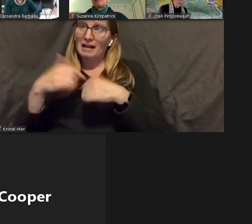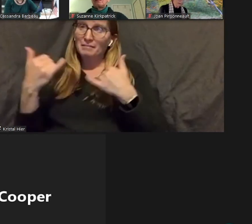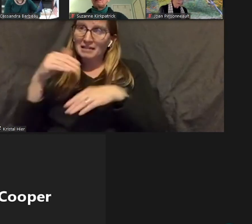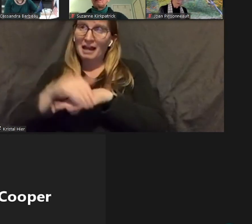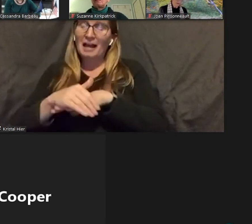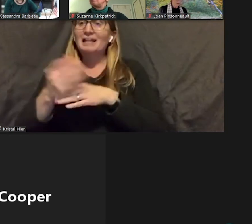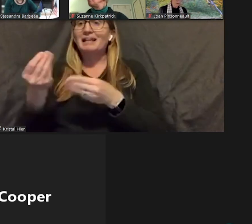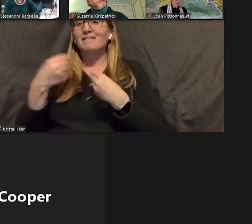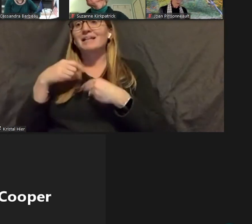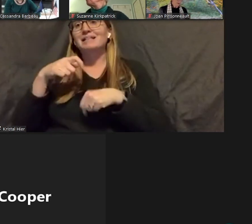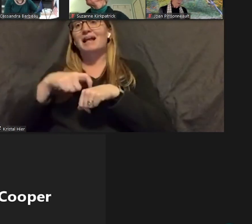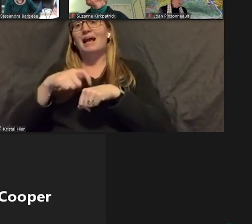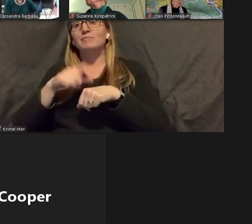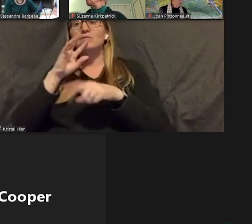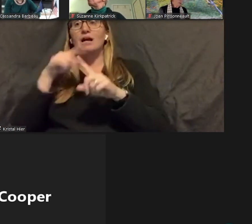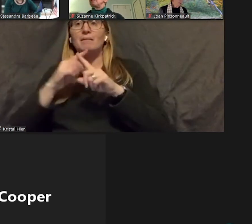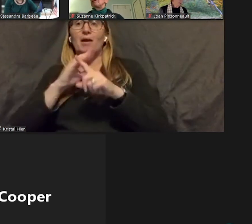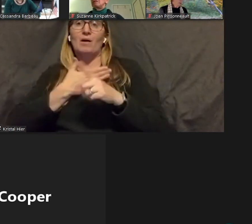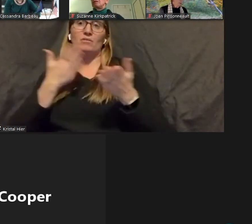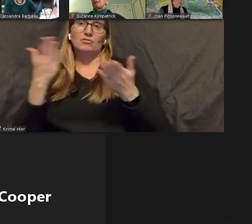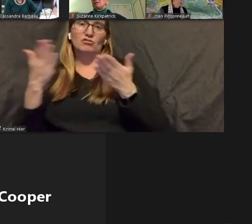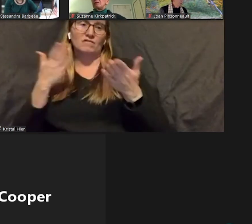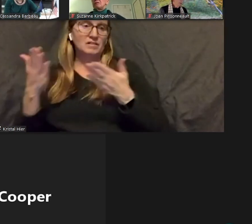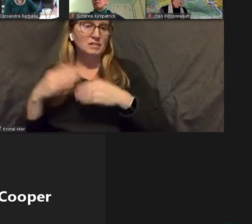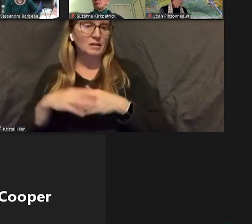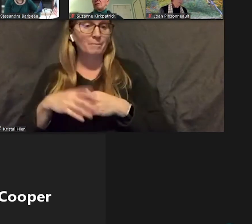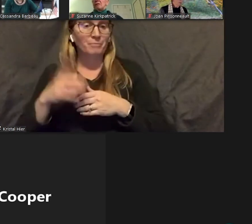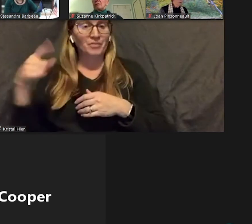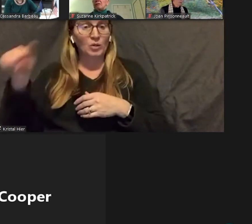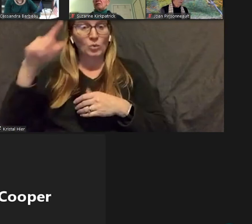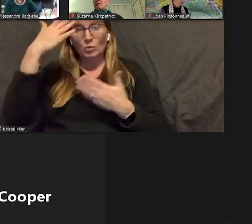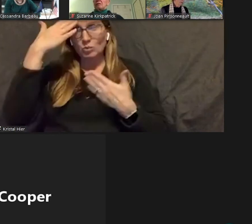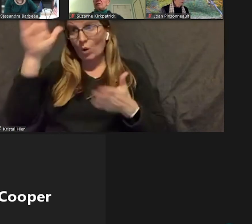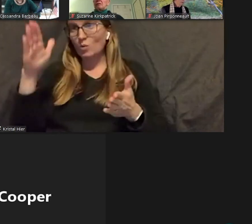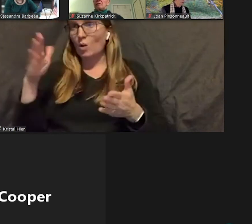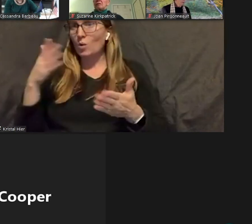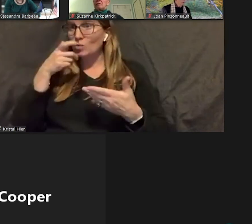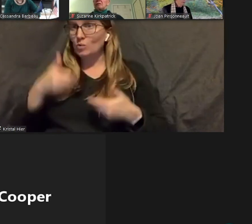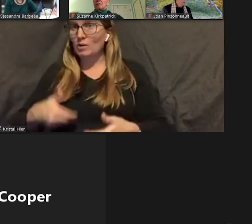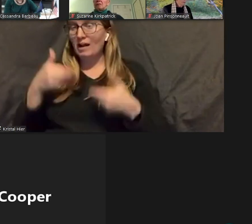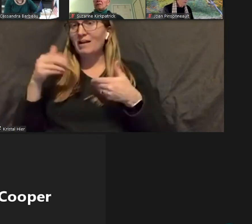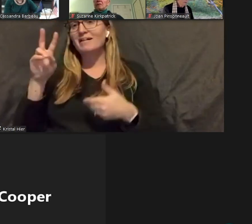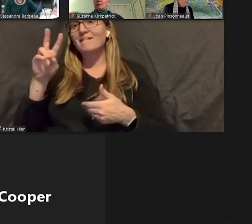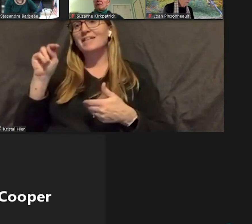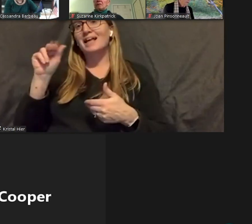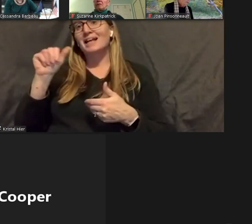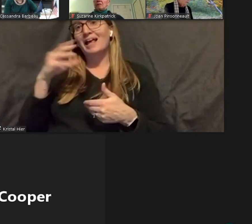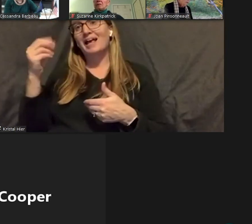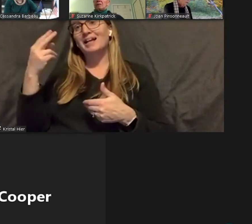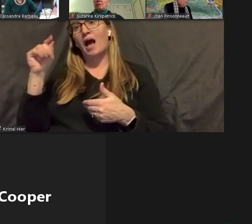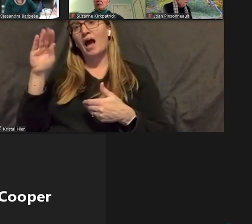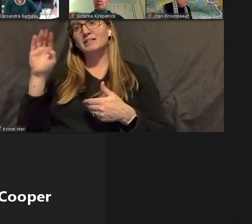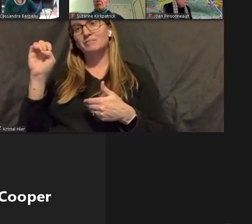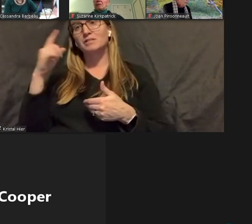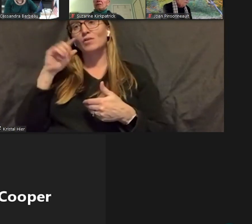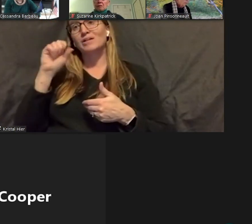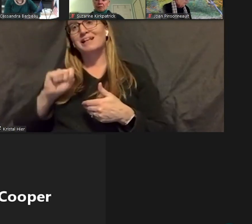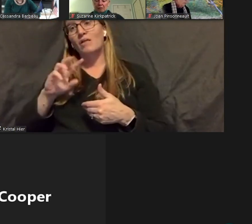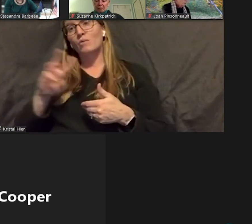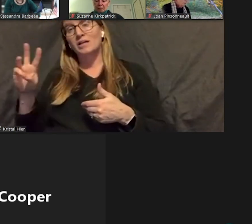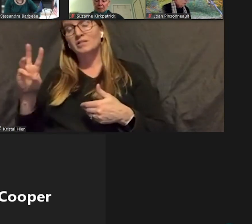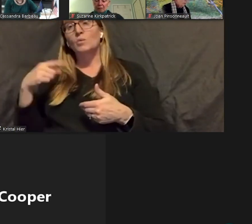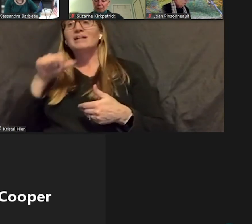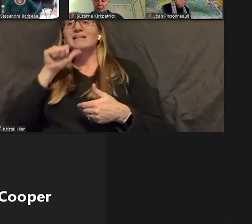little bit about us. For those of you who don't know, VNA and Hospice of the Southwest region is a not-for-profit home health